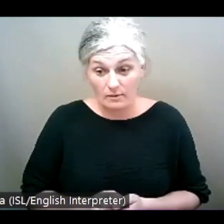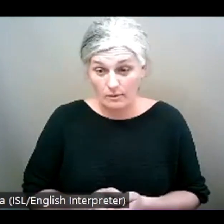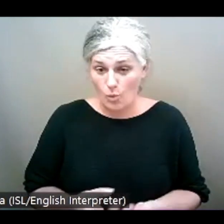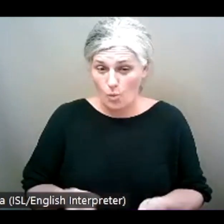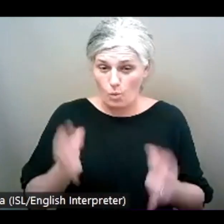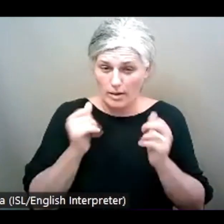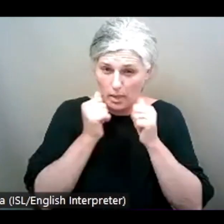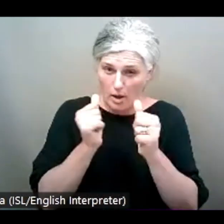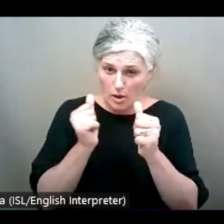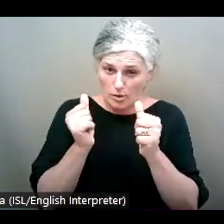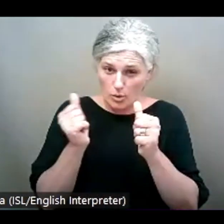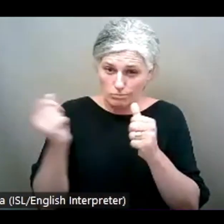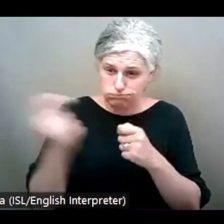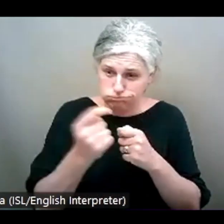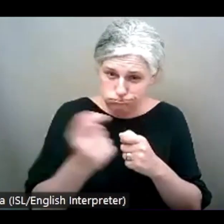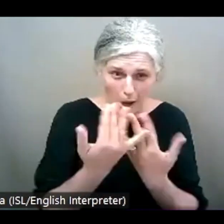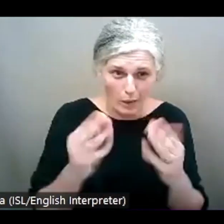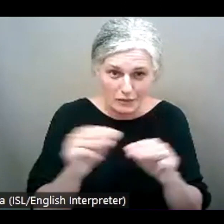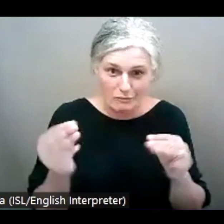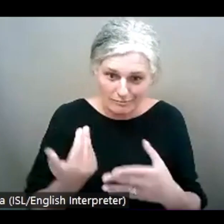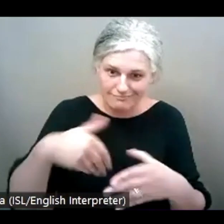at today's webinar.